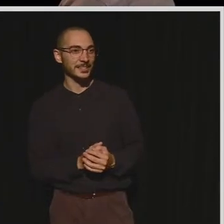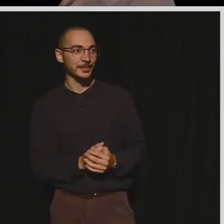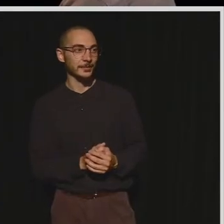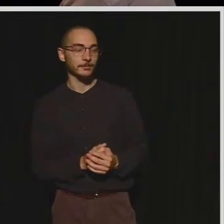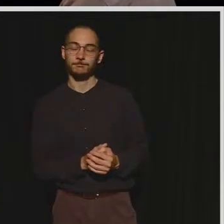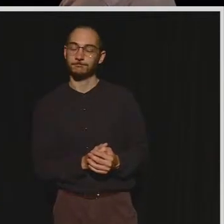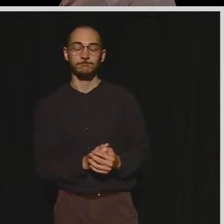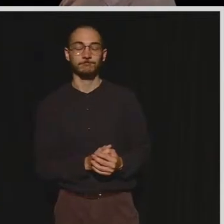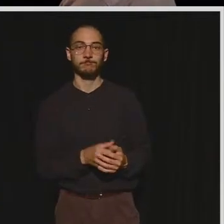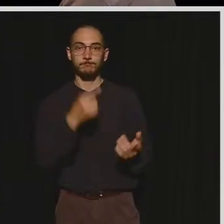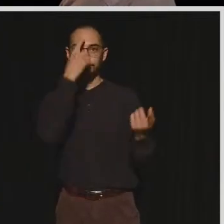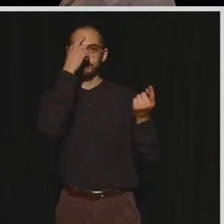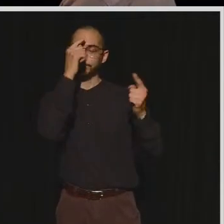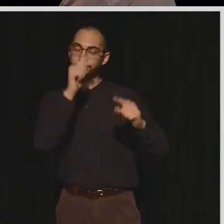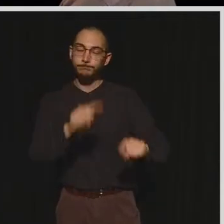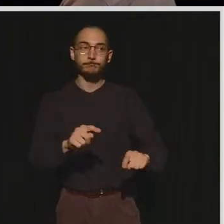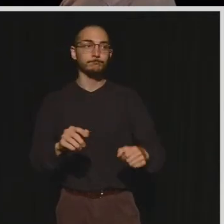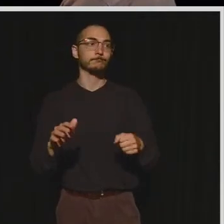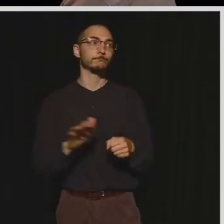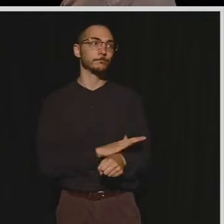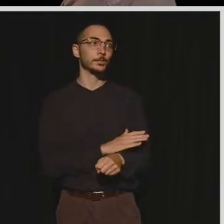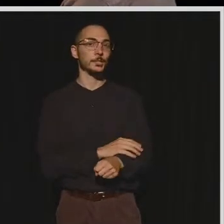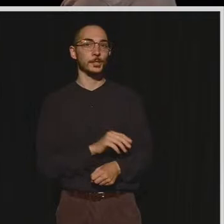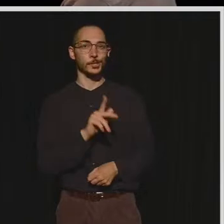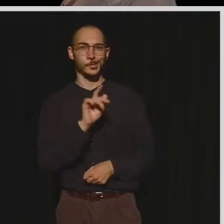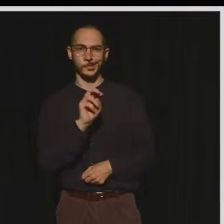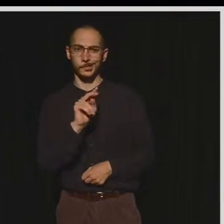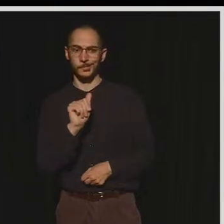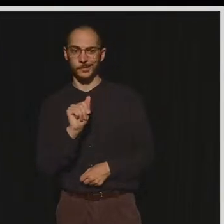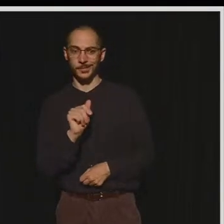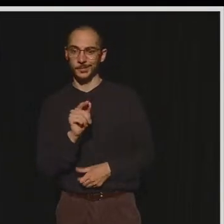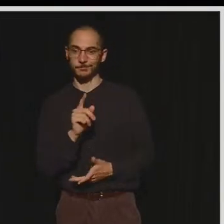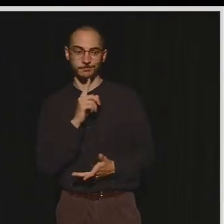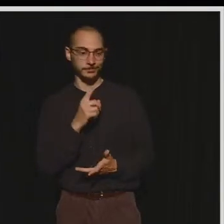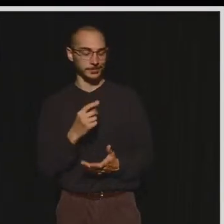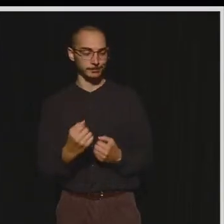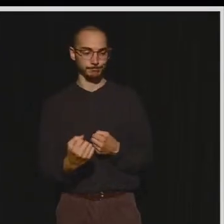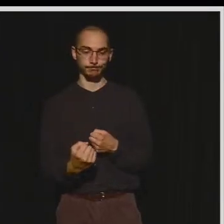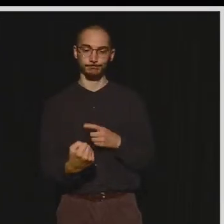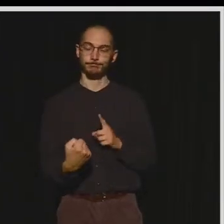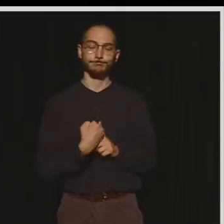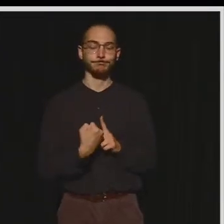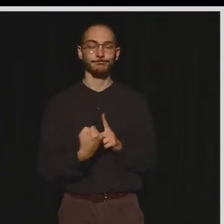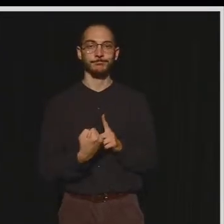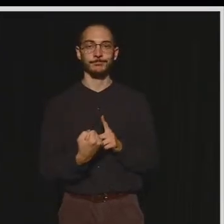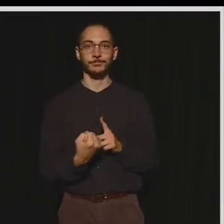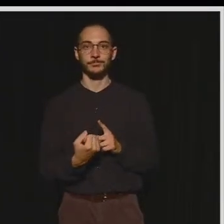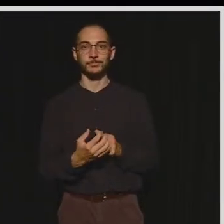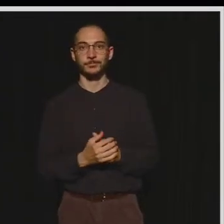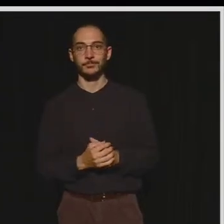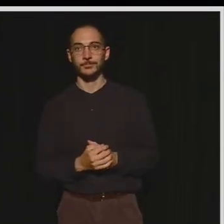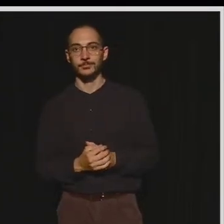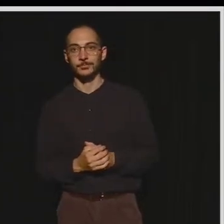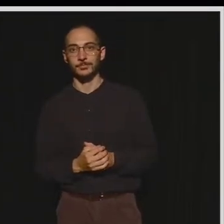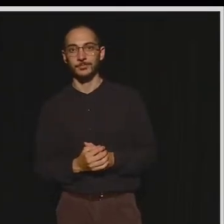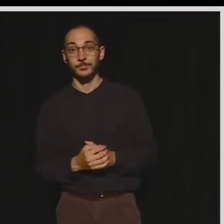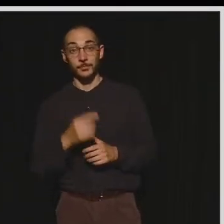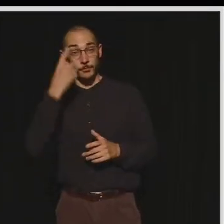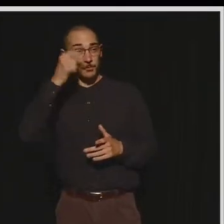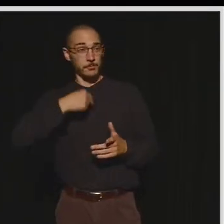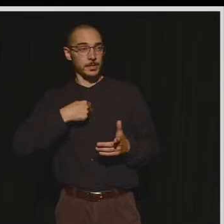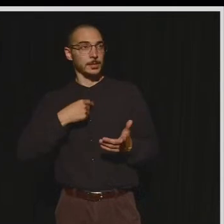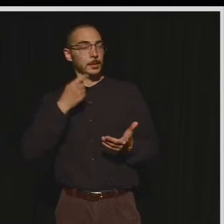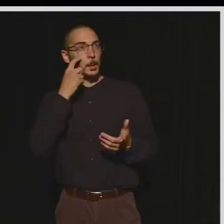sharing as it relates to the evolvement of language and how younger